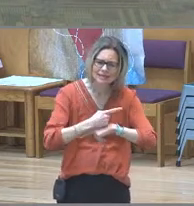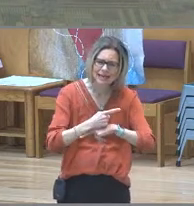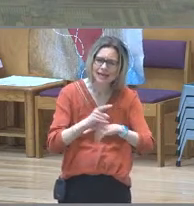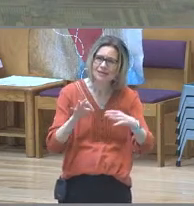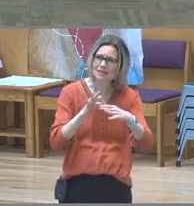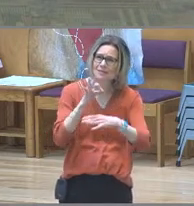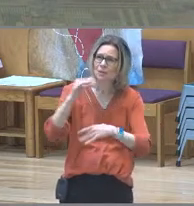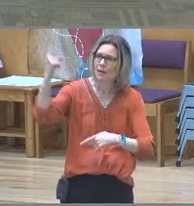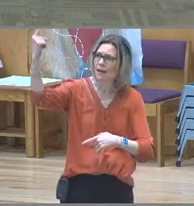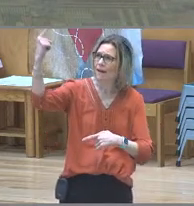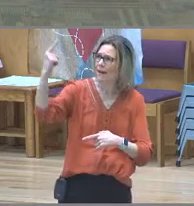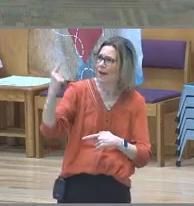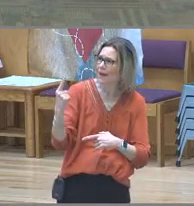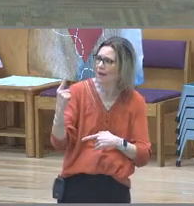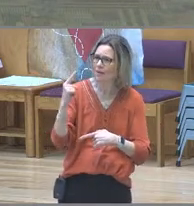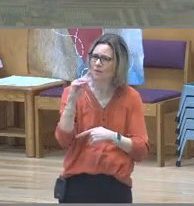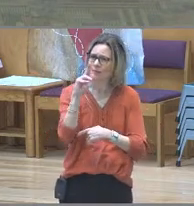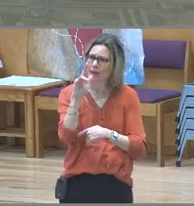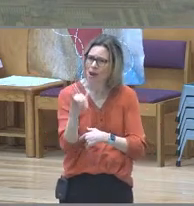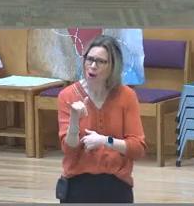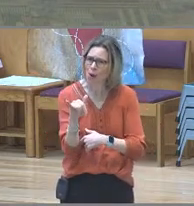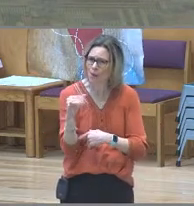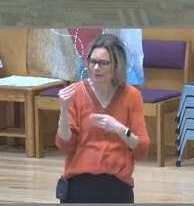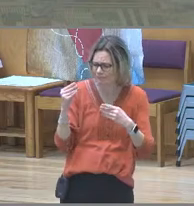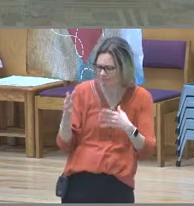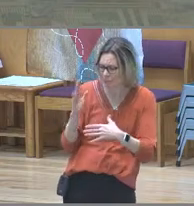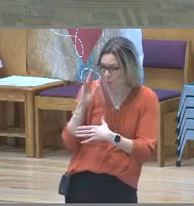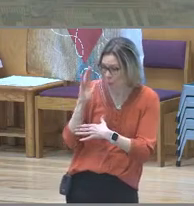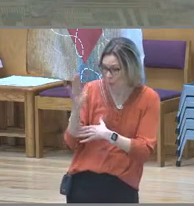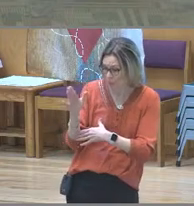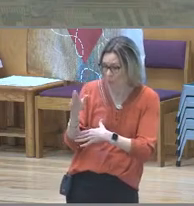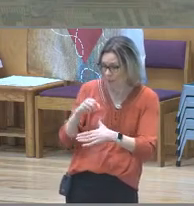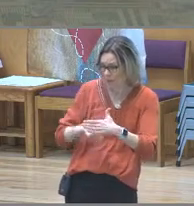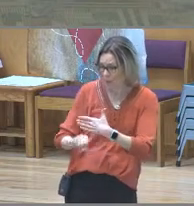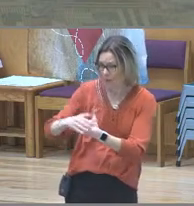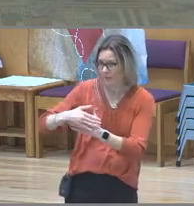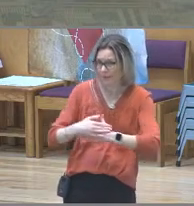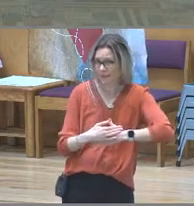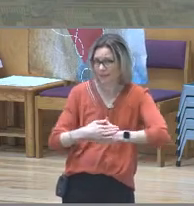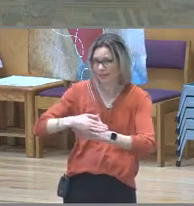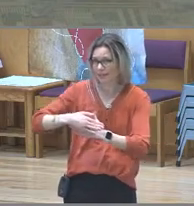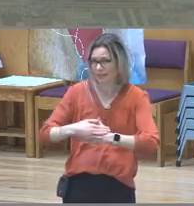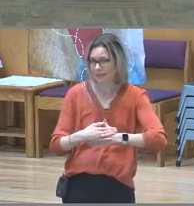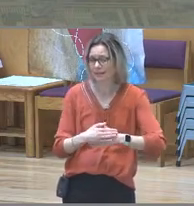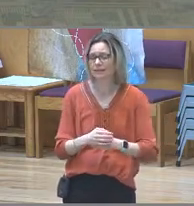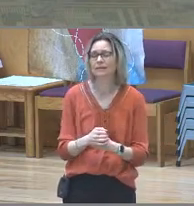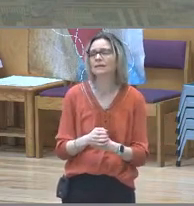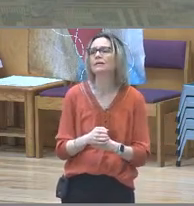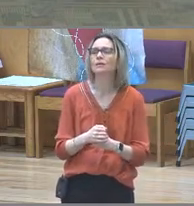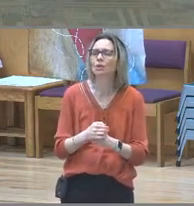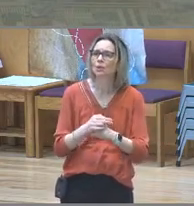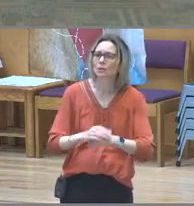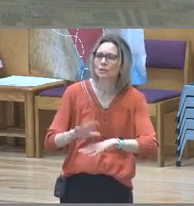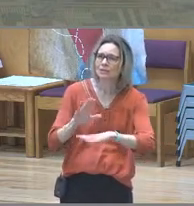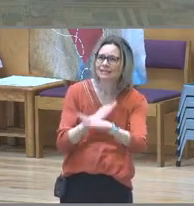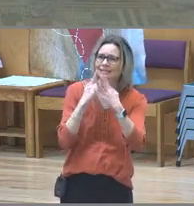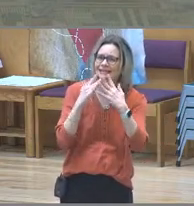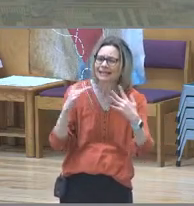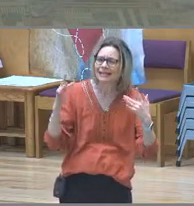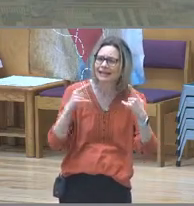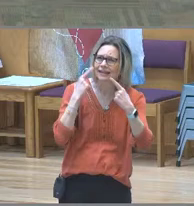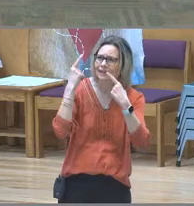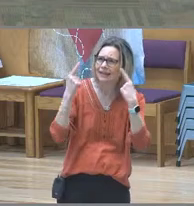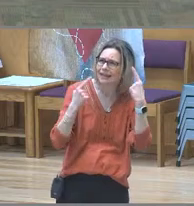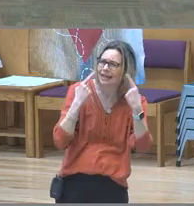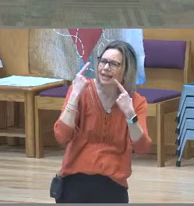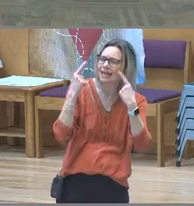came to Mary to tell her that she was going to have a baby. We were singing and we were thinking